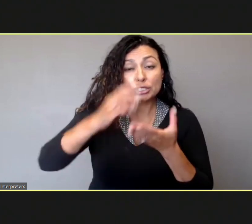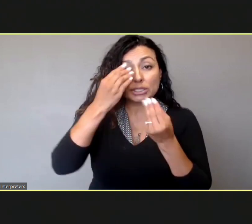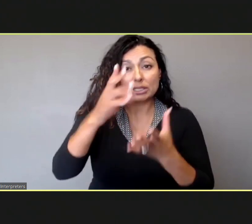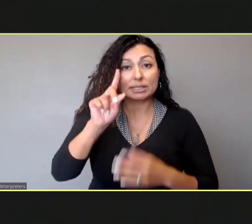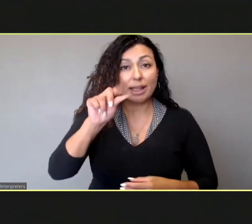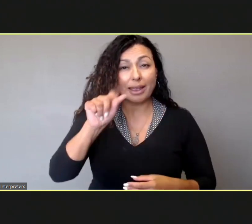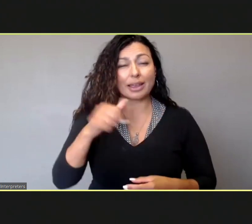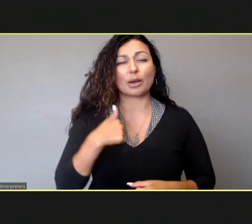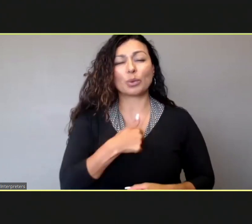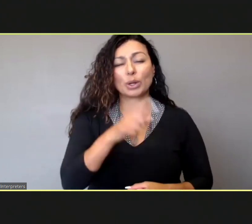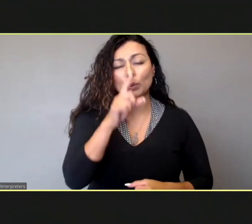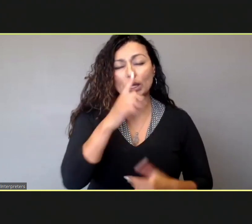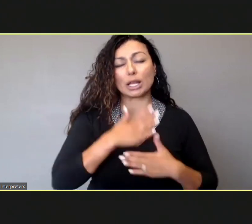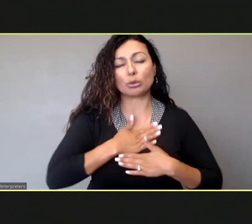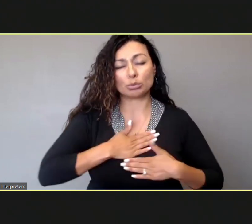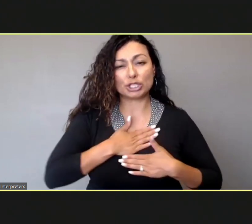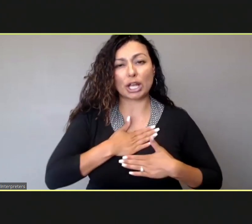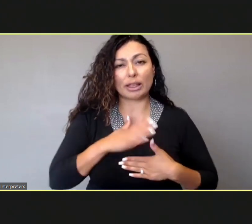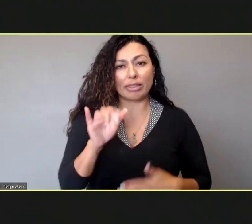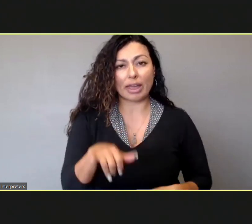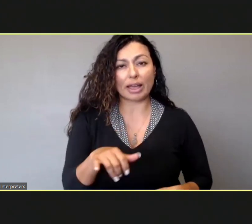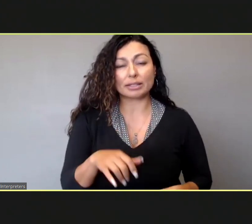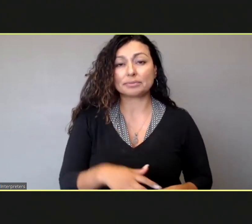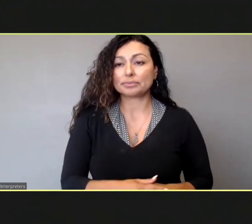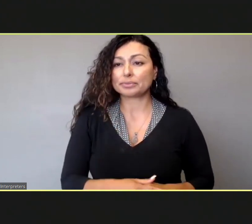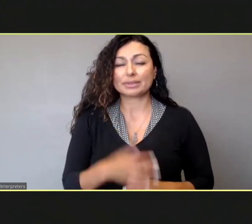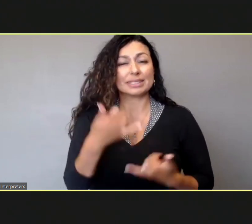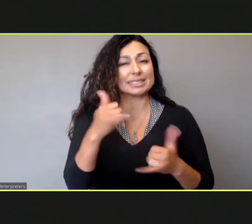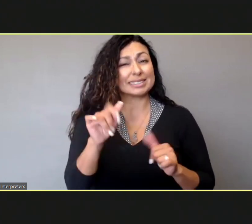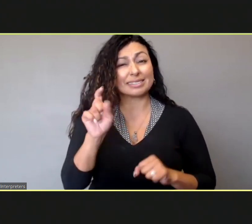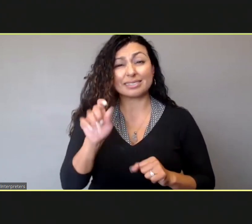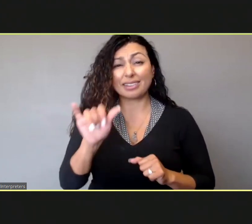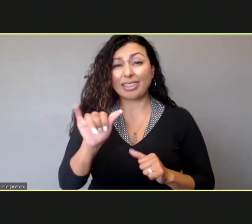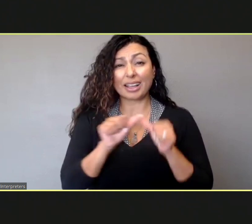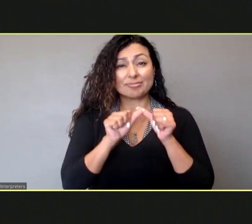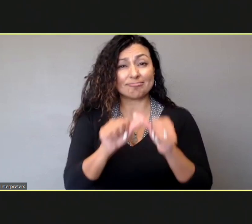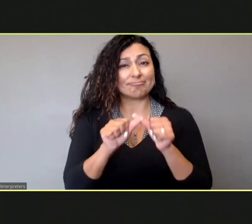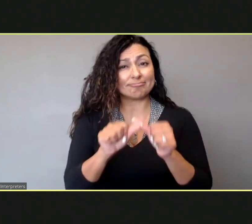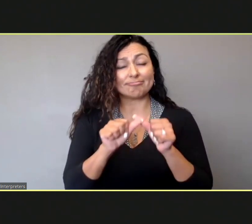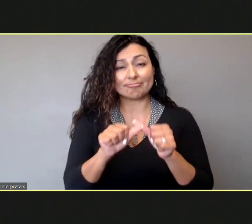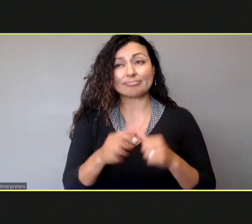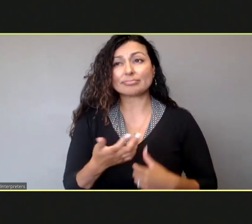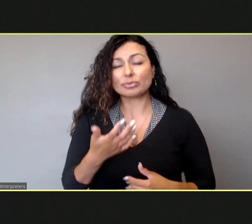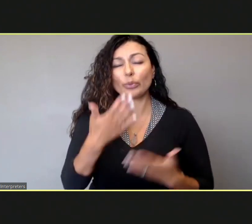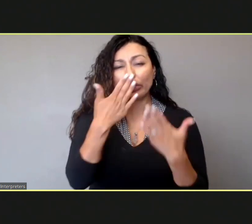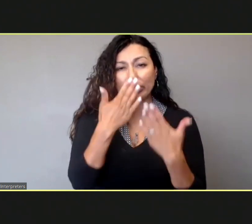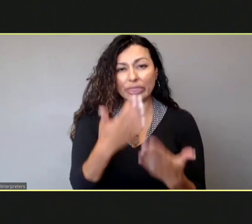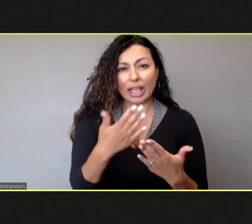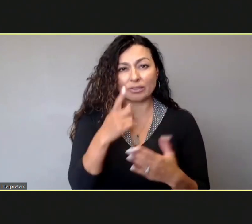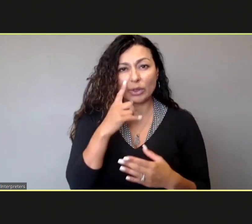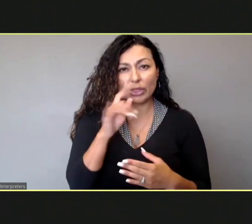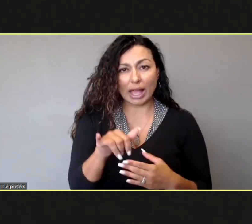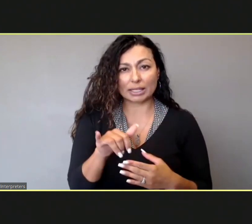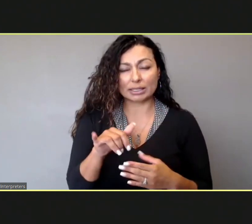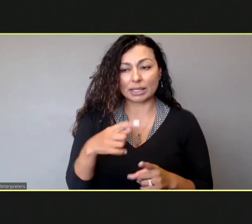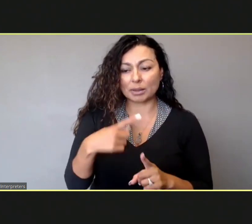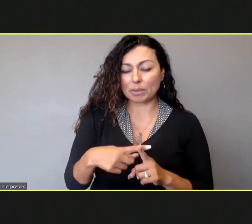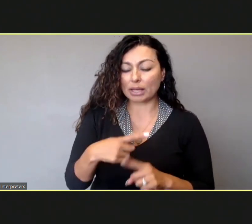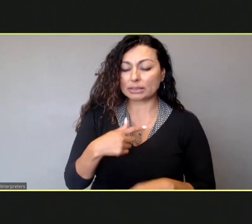we really appreciate that. I think we'll still need that going forward. And so thanks. And I always like